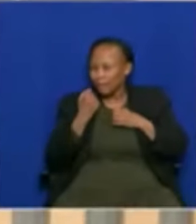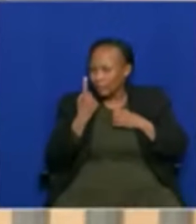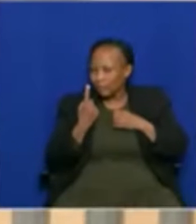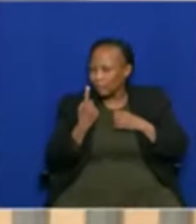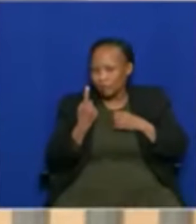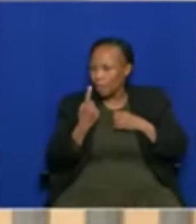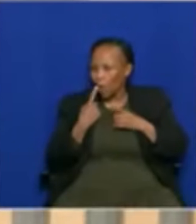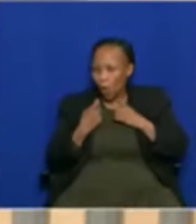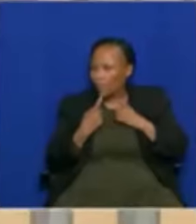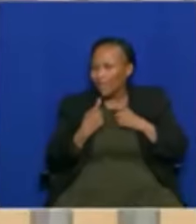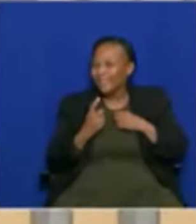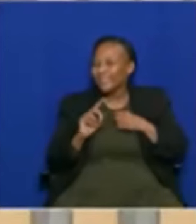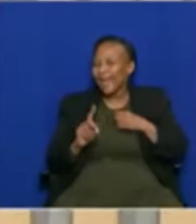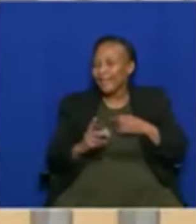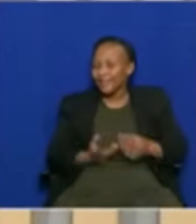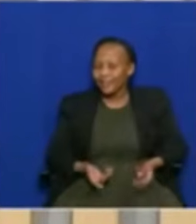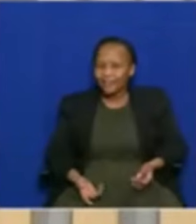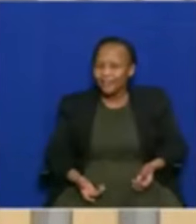The vetting process